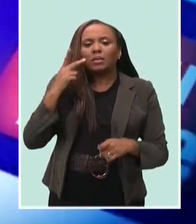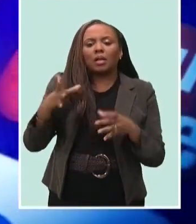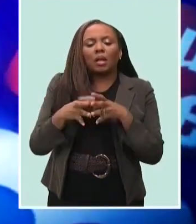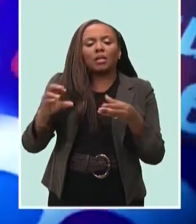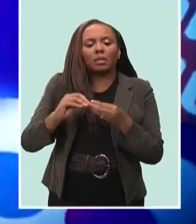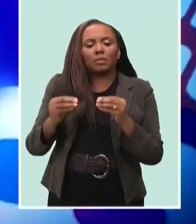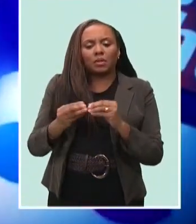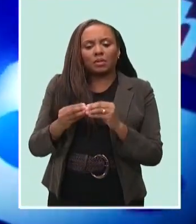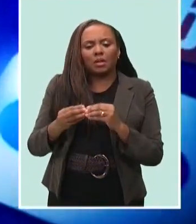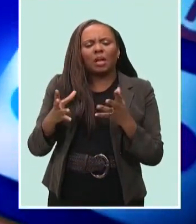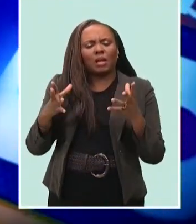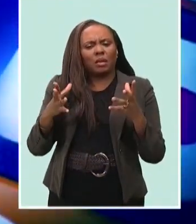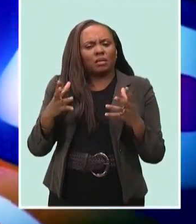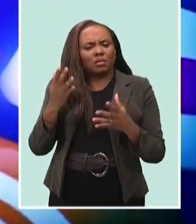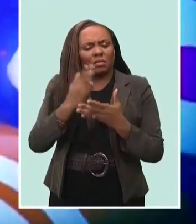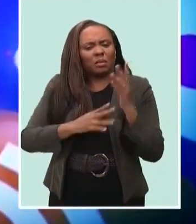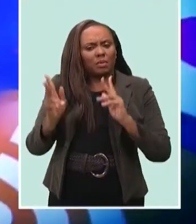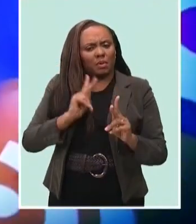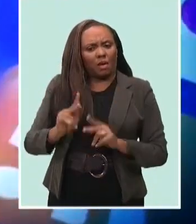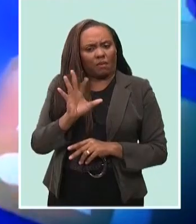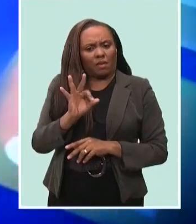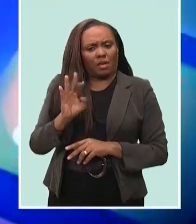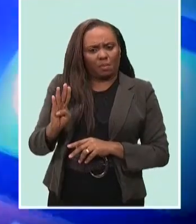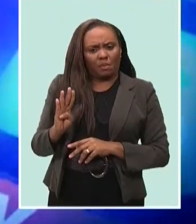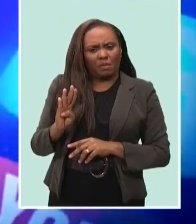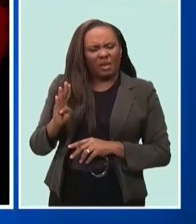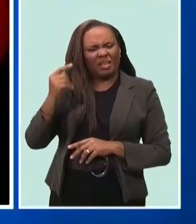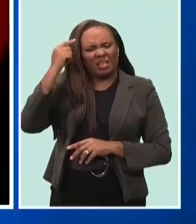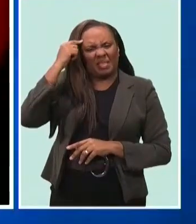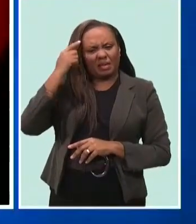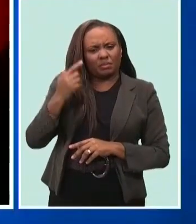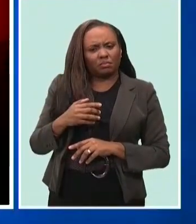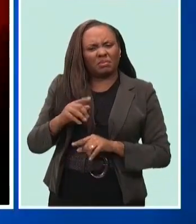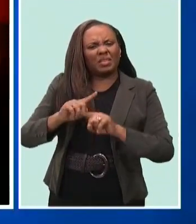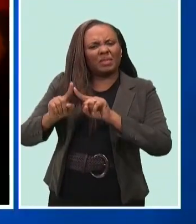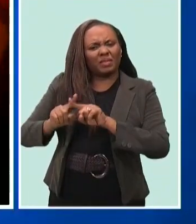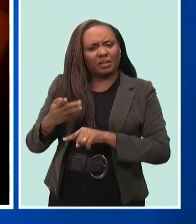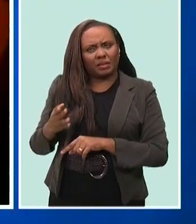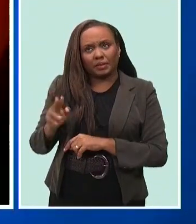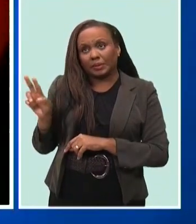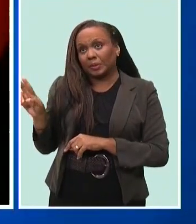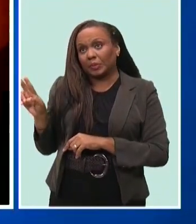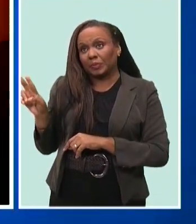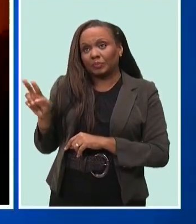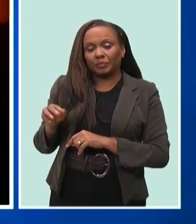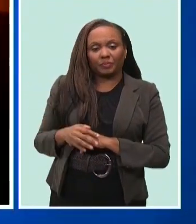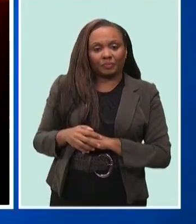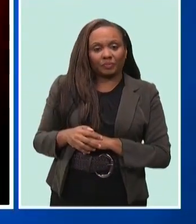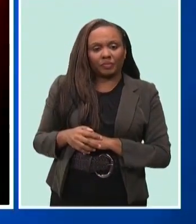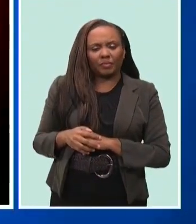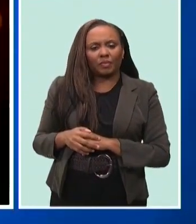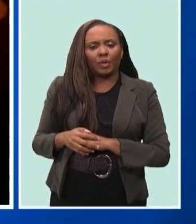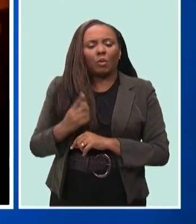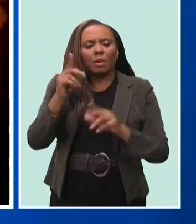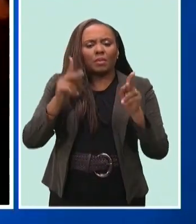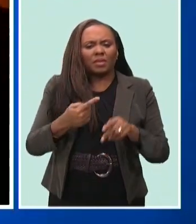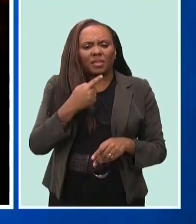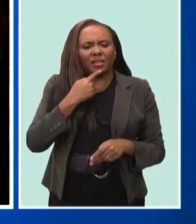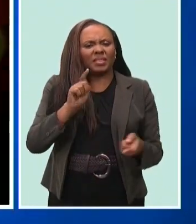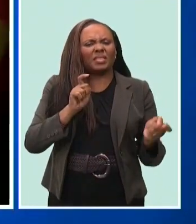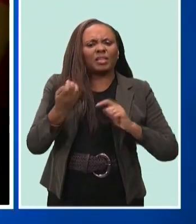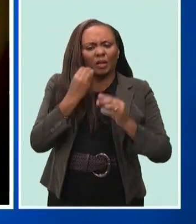Let's find out what some of our Facebook followers think. Well, Gerald Matthew believes a change in diet is key. He's